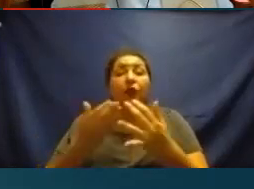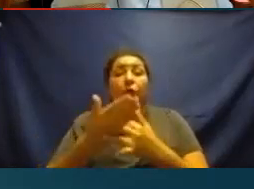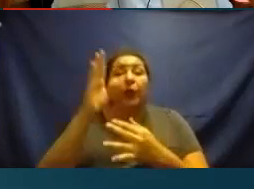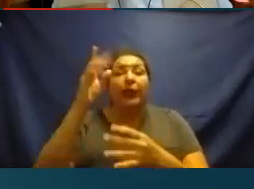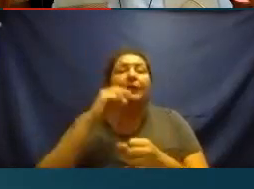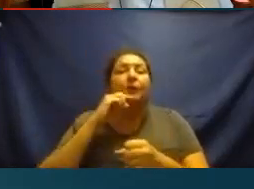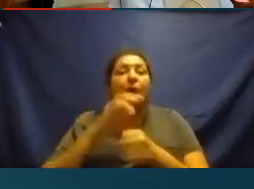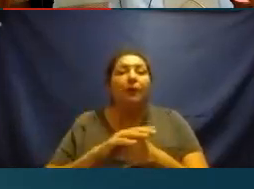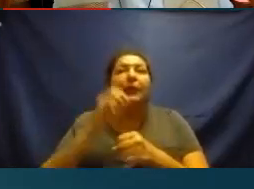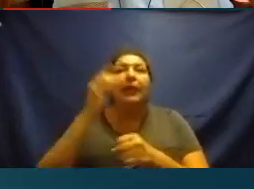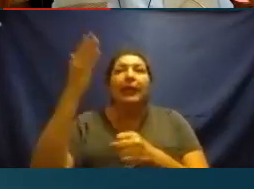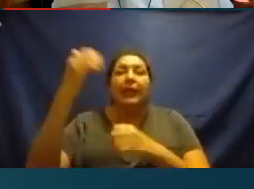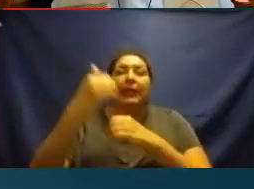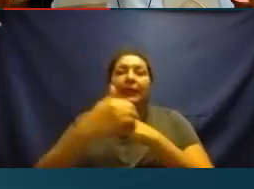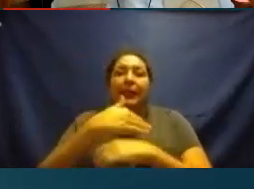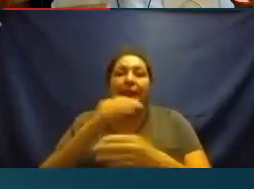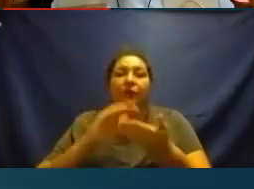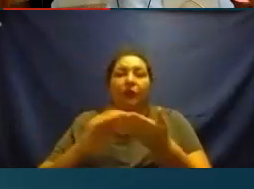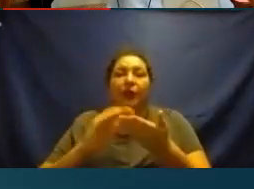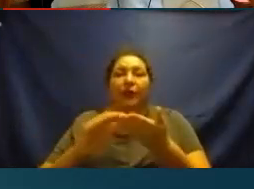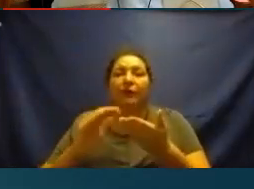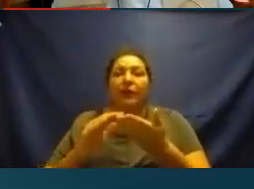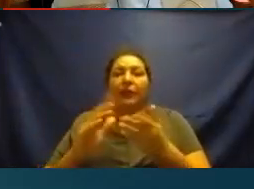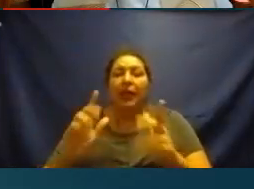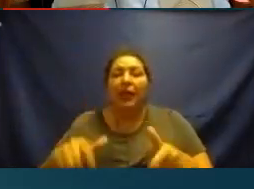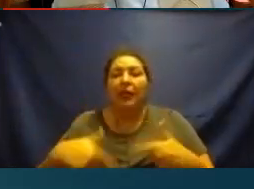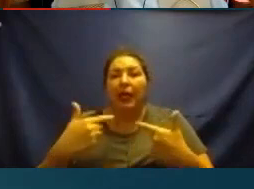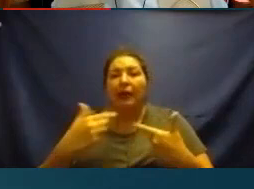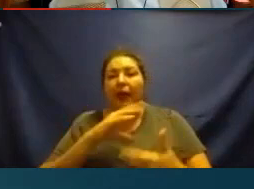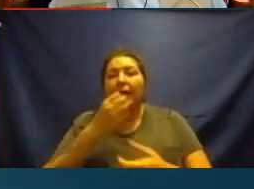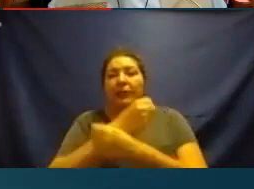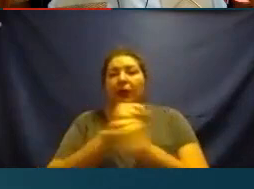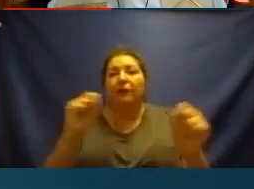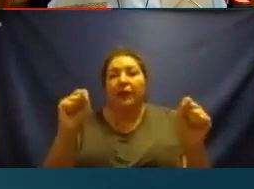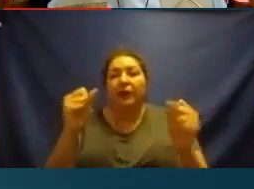forgiveness, life, and salvation. Amen.